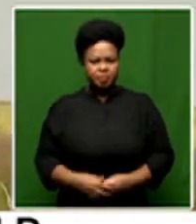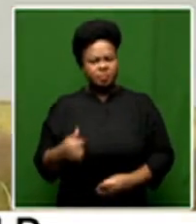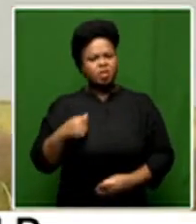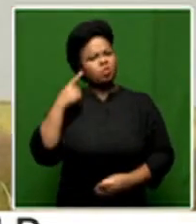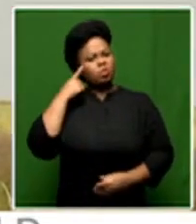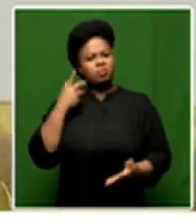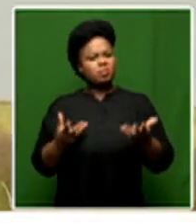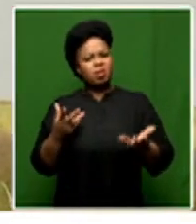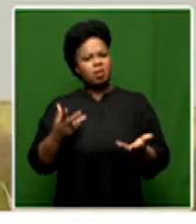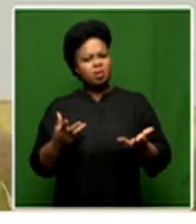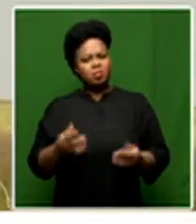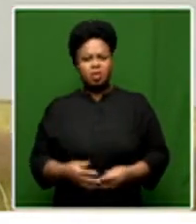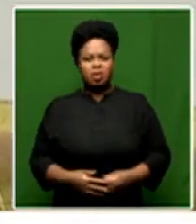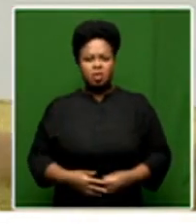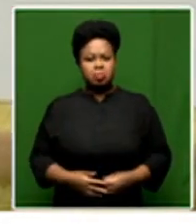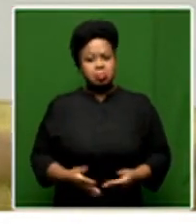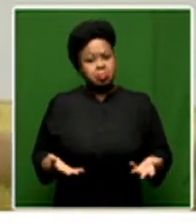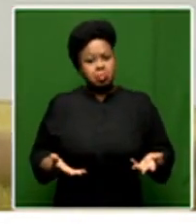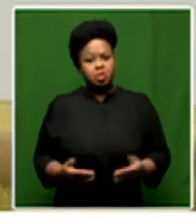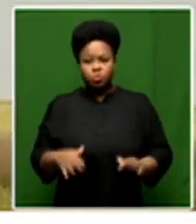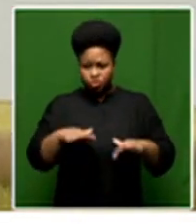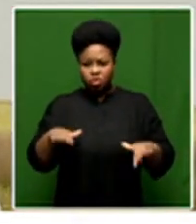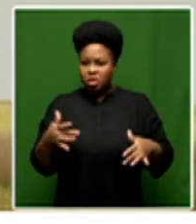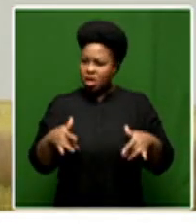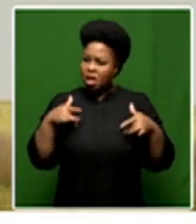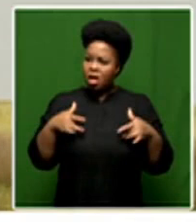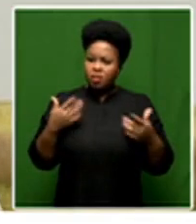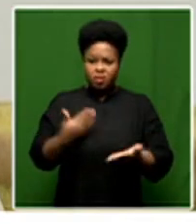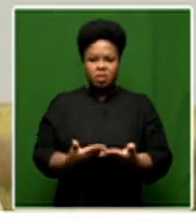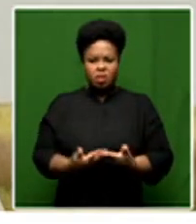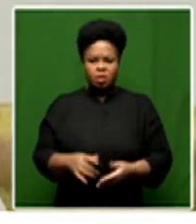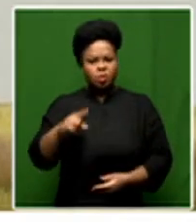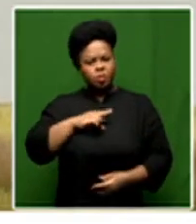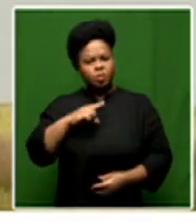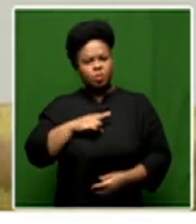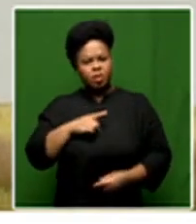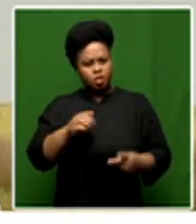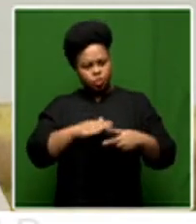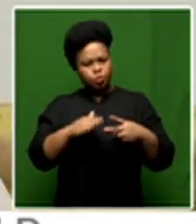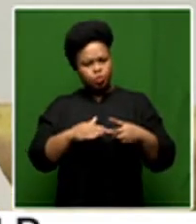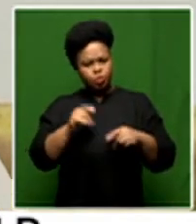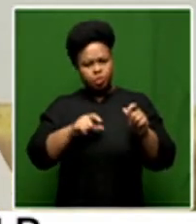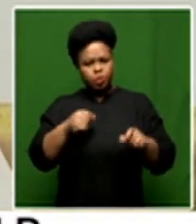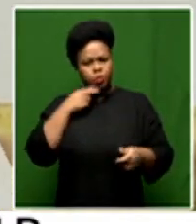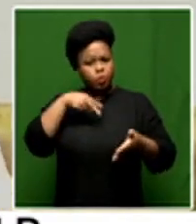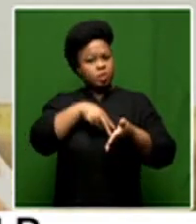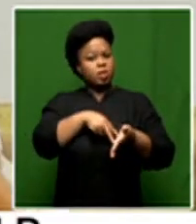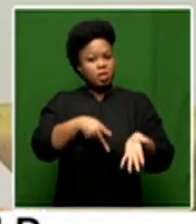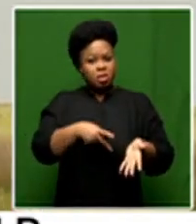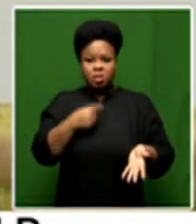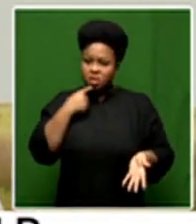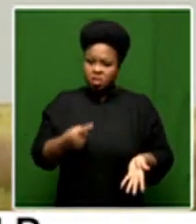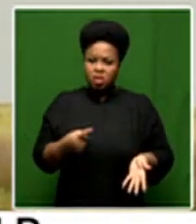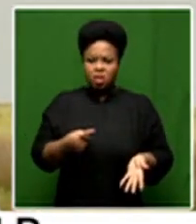was still that maybe they could be children alive, for they was the two people which were standing here told us